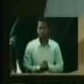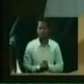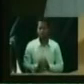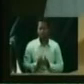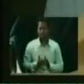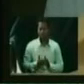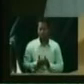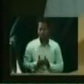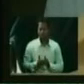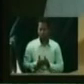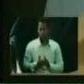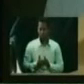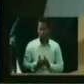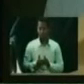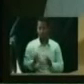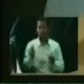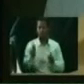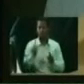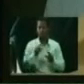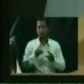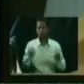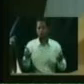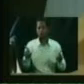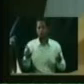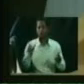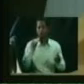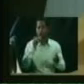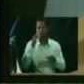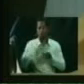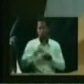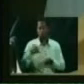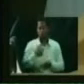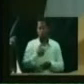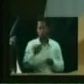how can we look at the people that voted us in office and said, oh, they